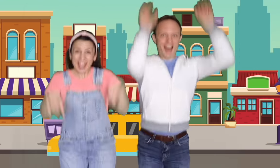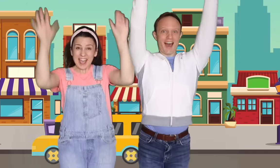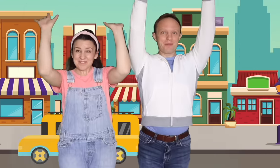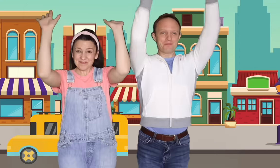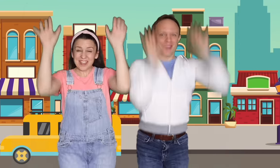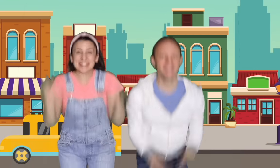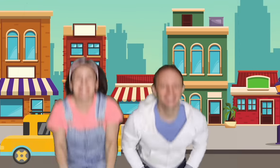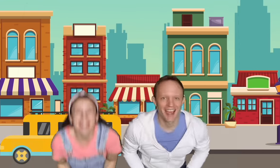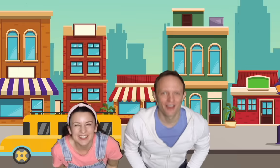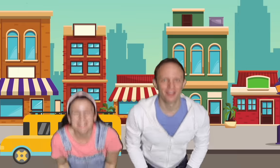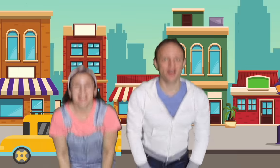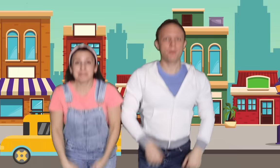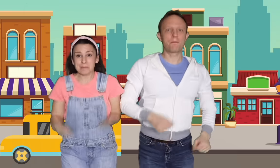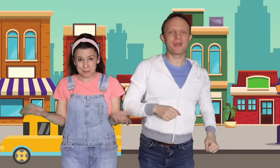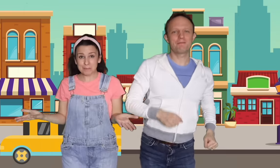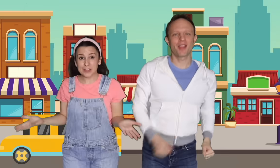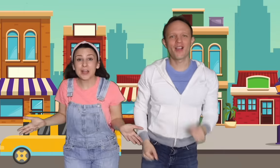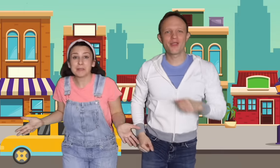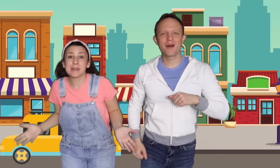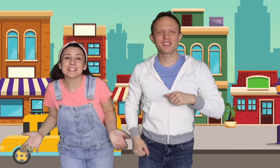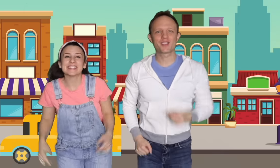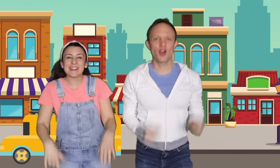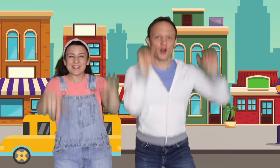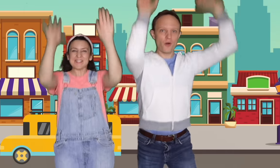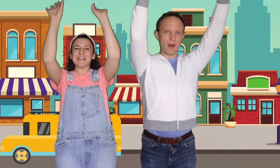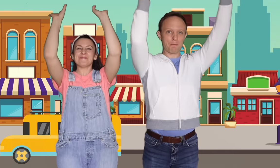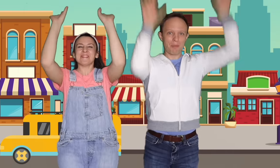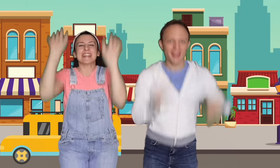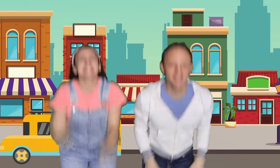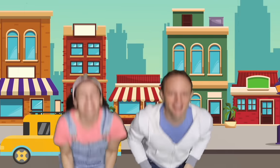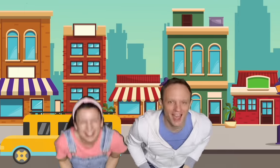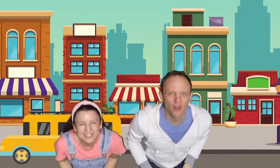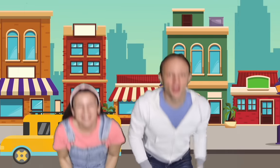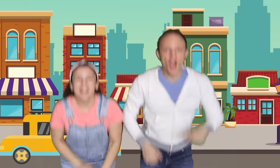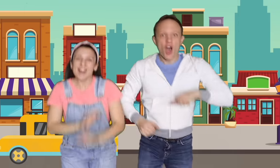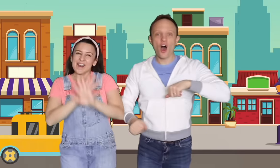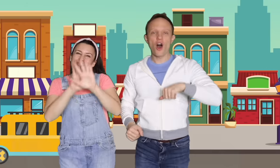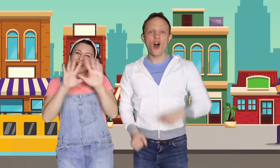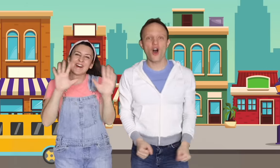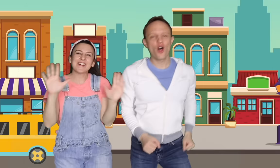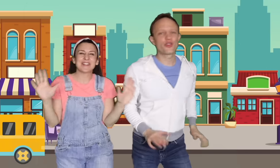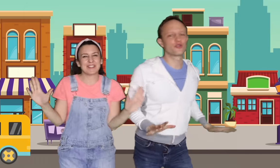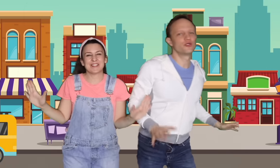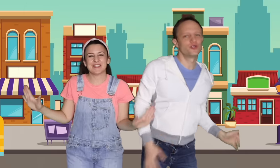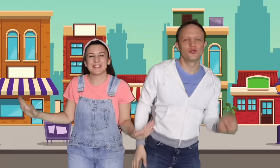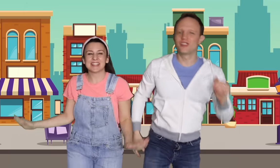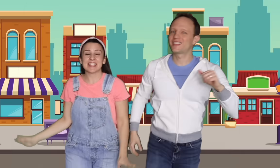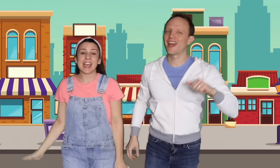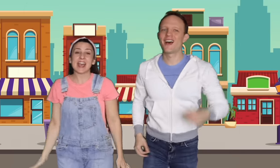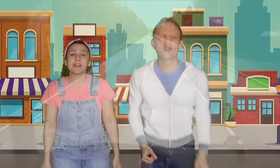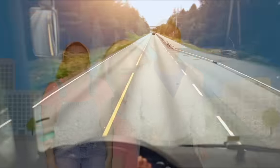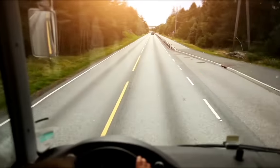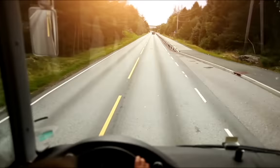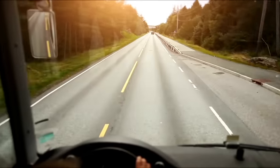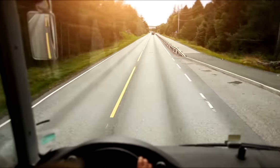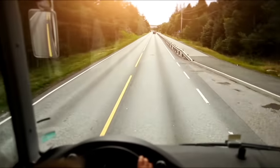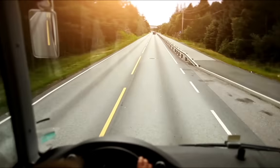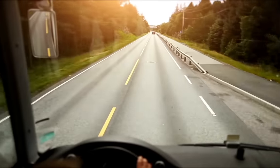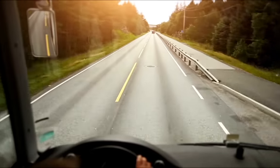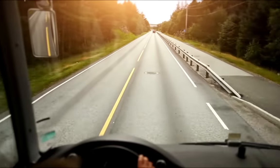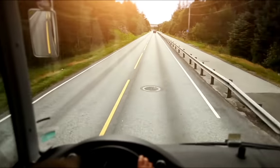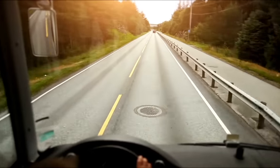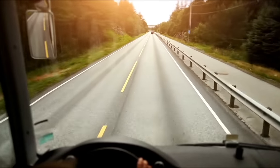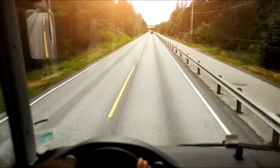down, up and down. The people on the bus go up and down, all through the town.